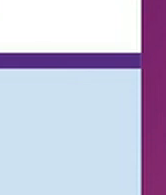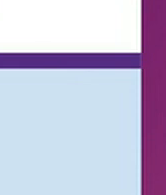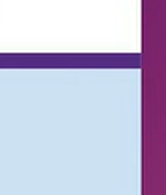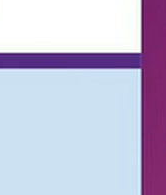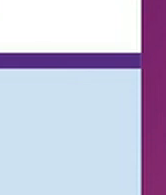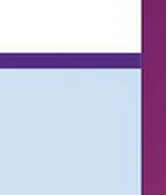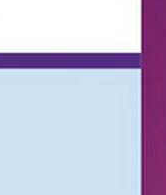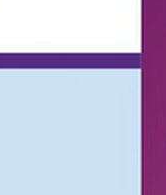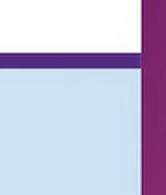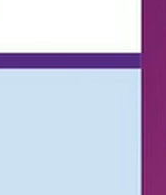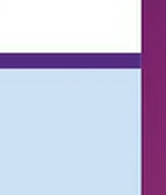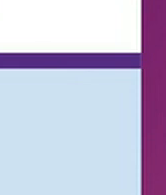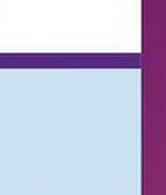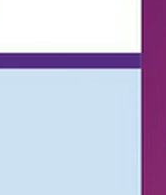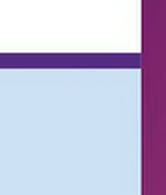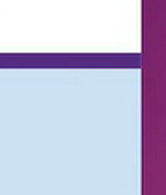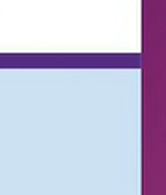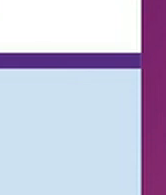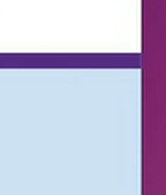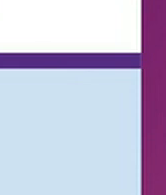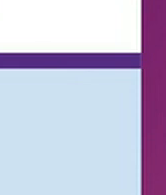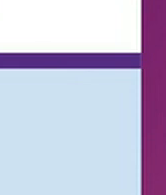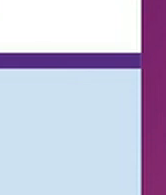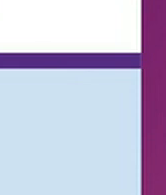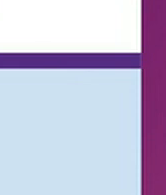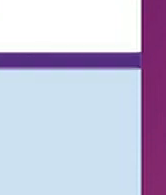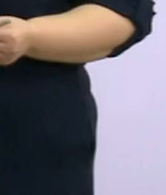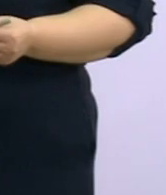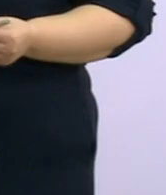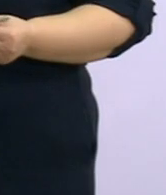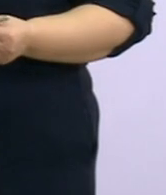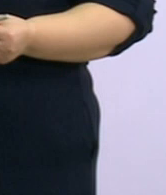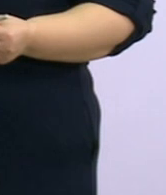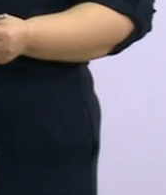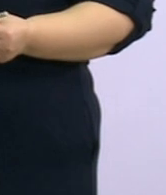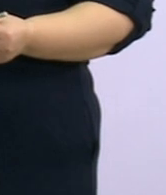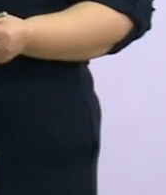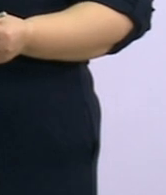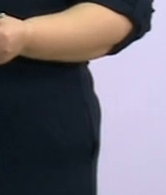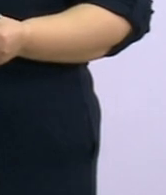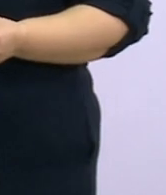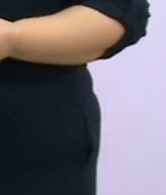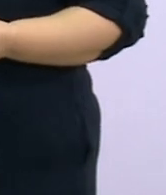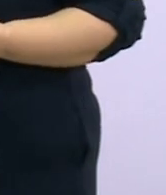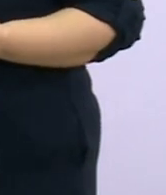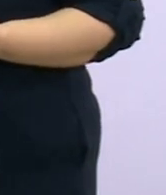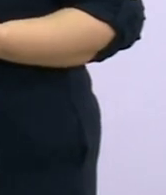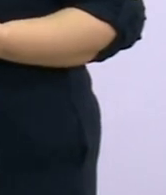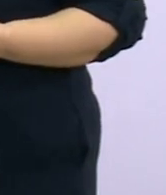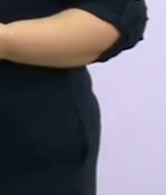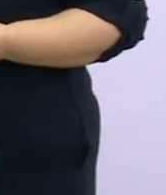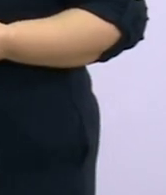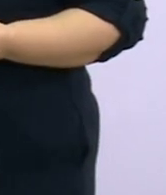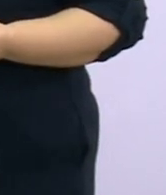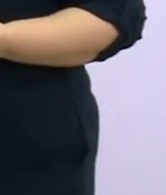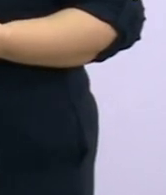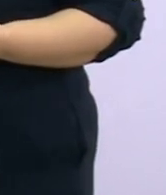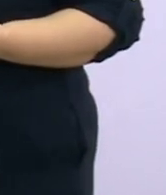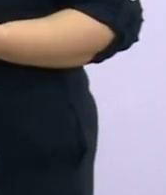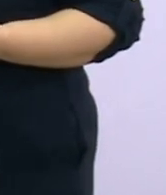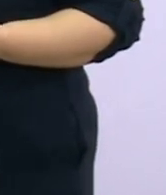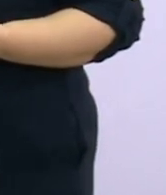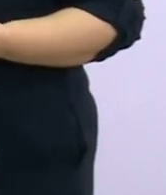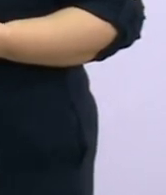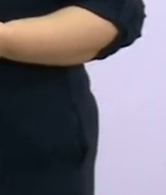are able to pass a short swimming test. Let's answer these questions. When can you